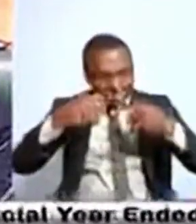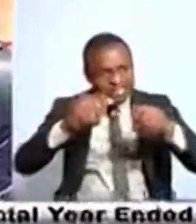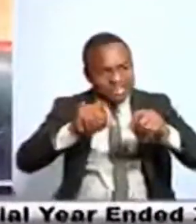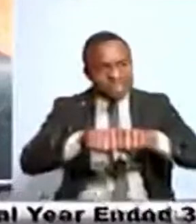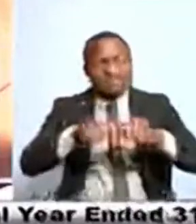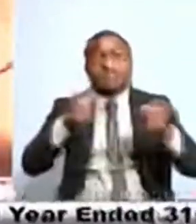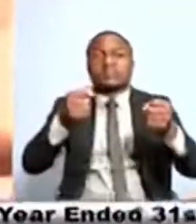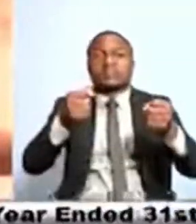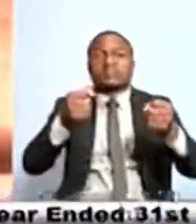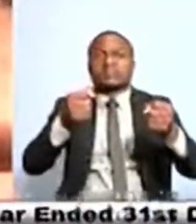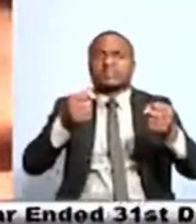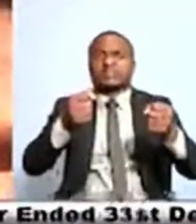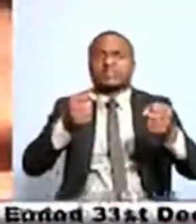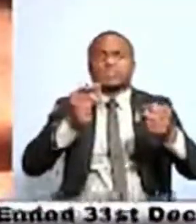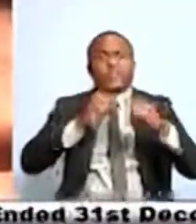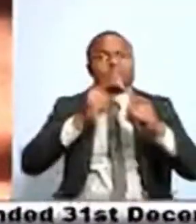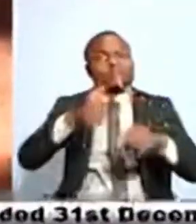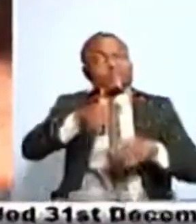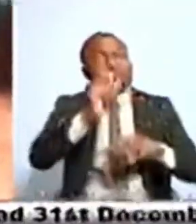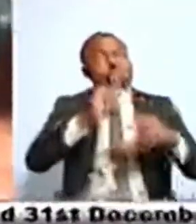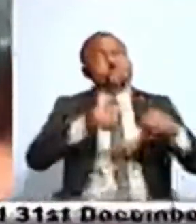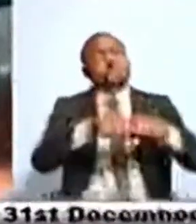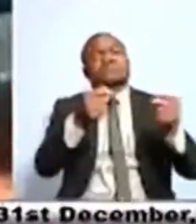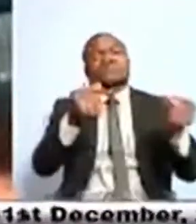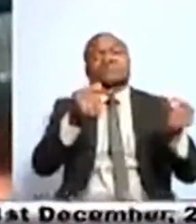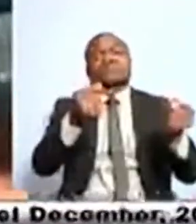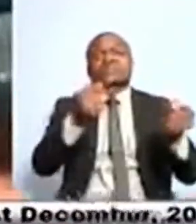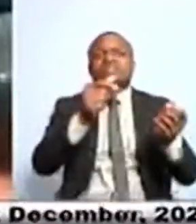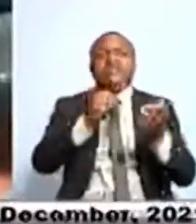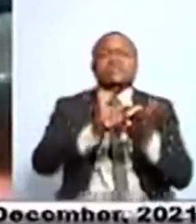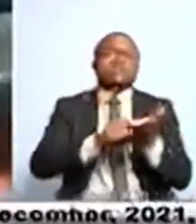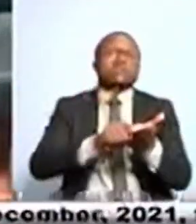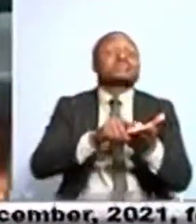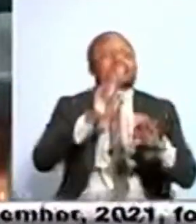ended up being in breach. You may take your seat.